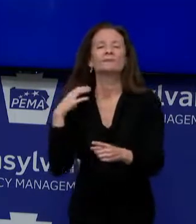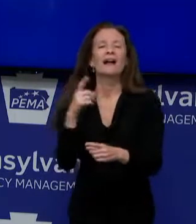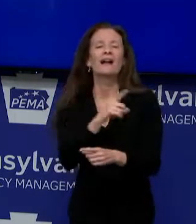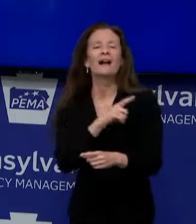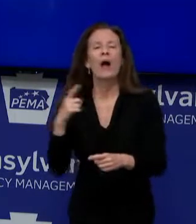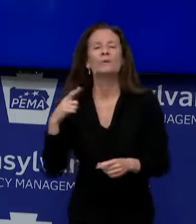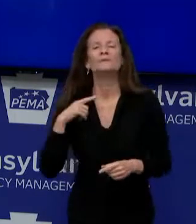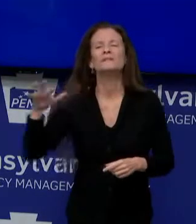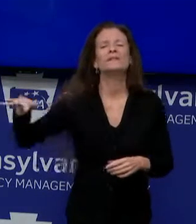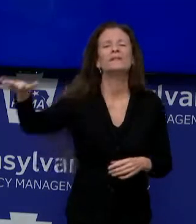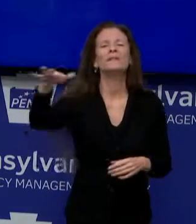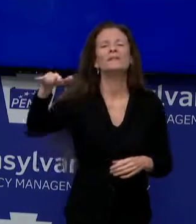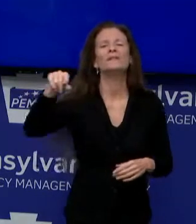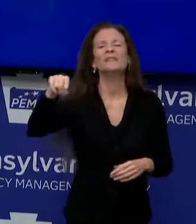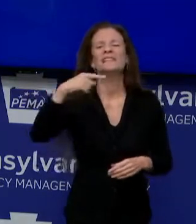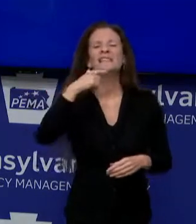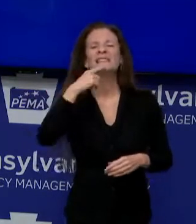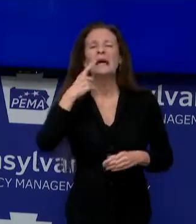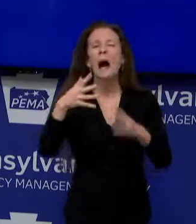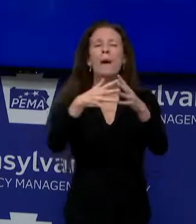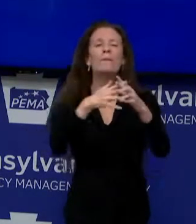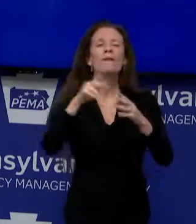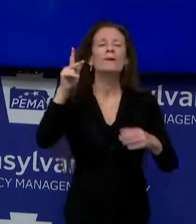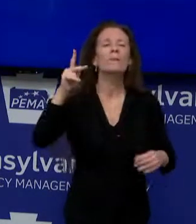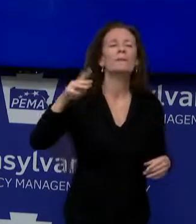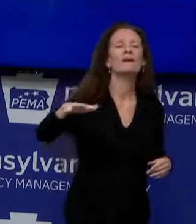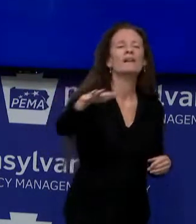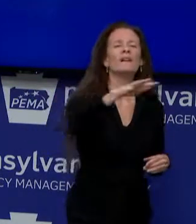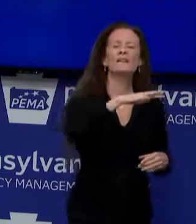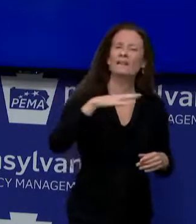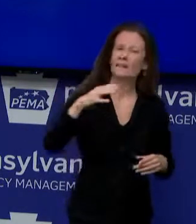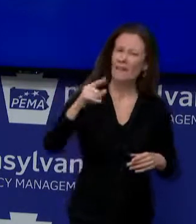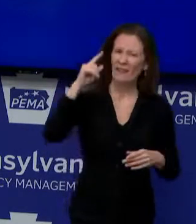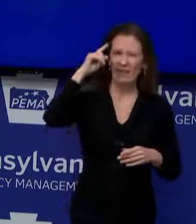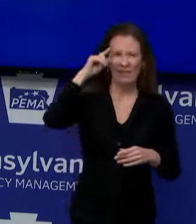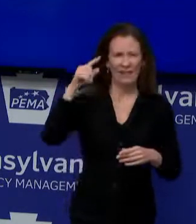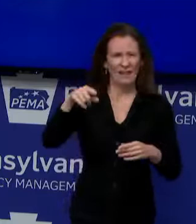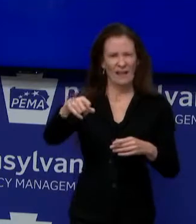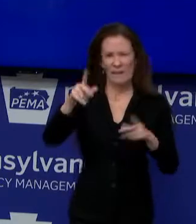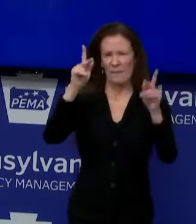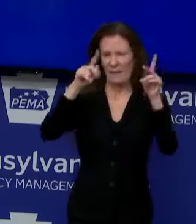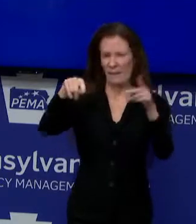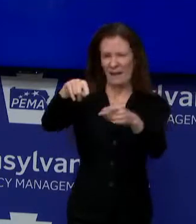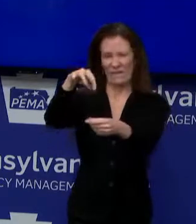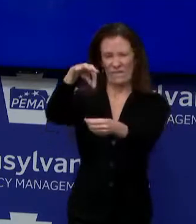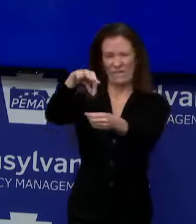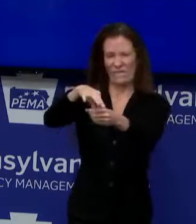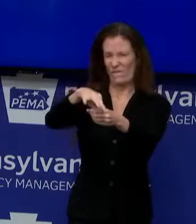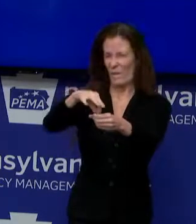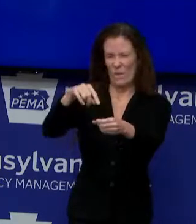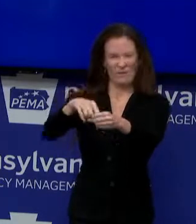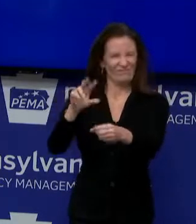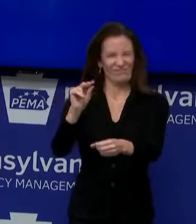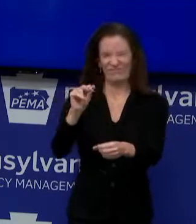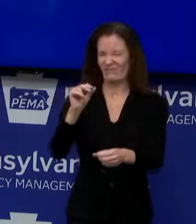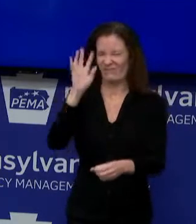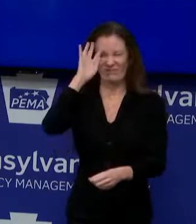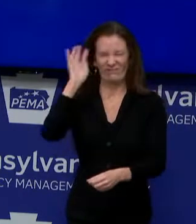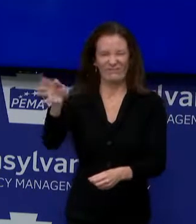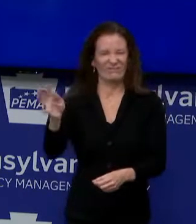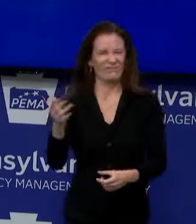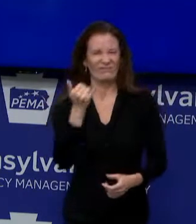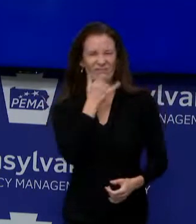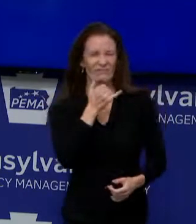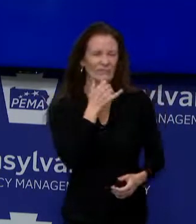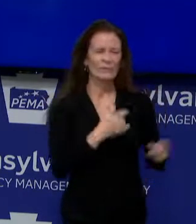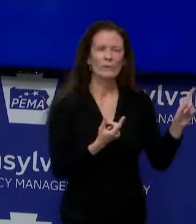that continue to believe that Pennsylvania's election was fraudulent? They're wrong. And I would also suggest to